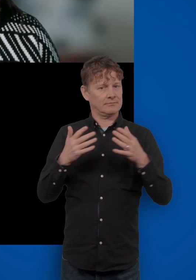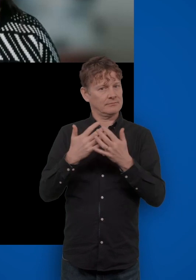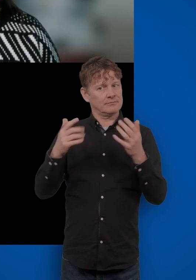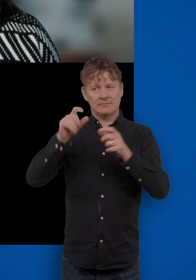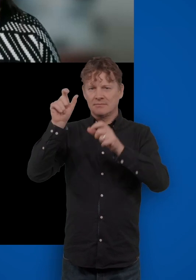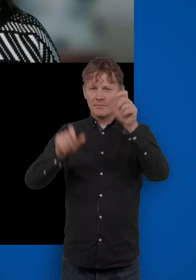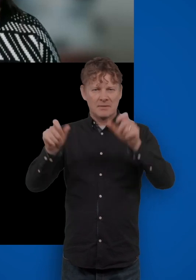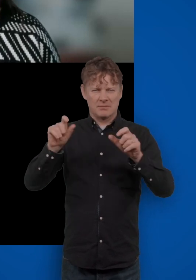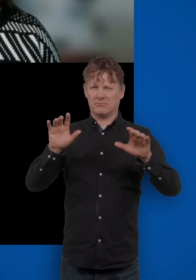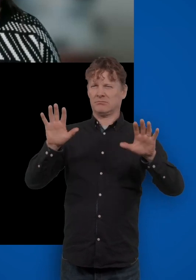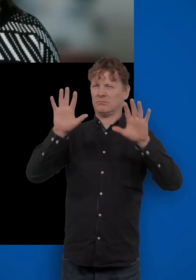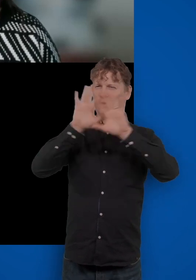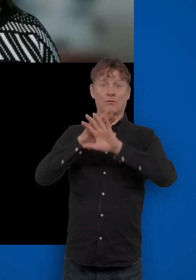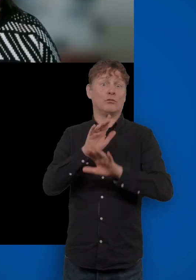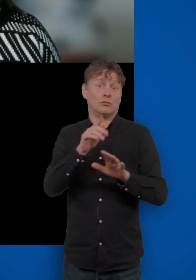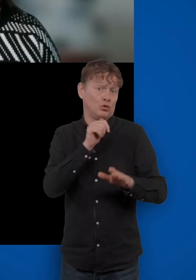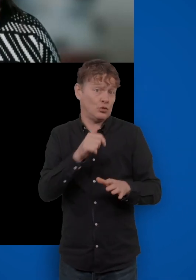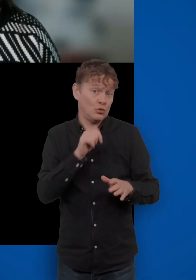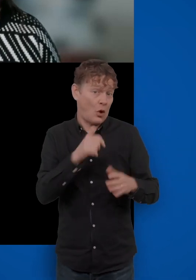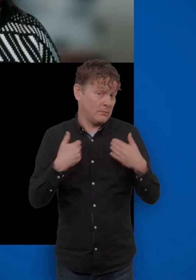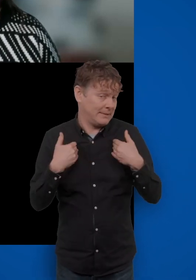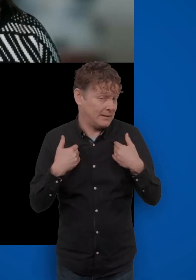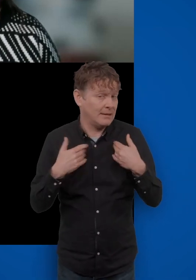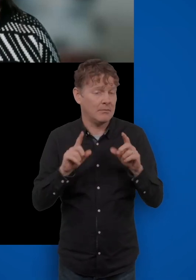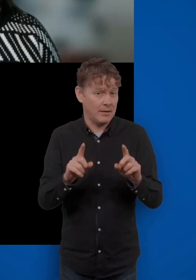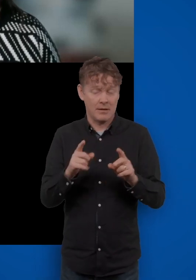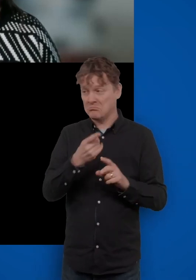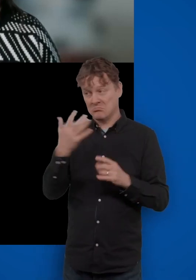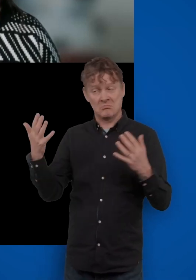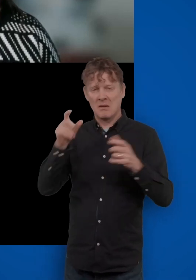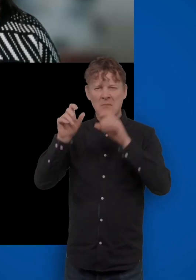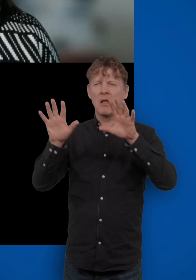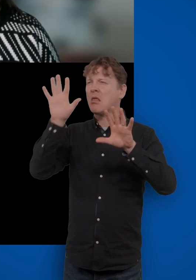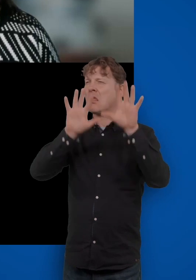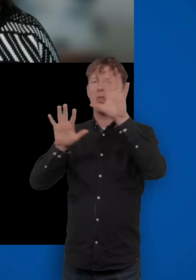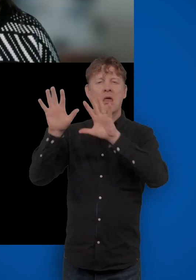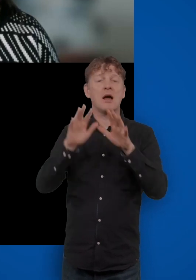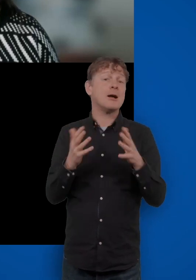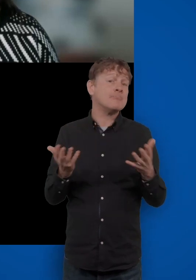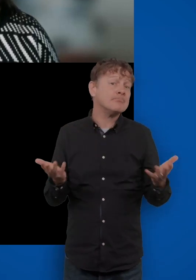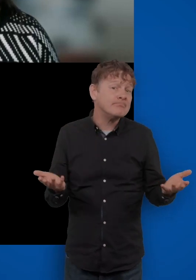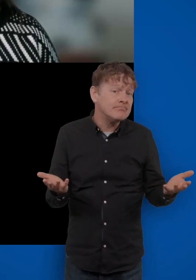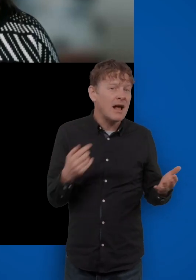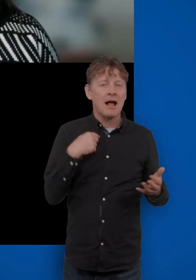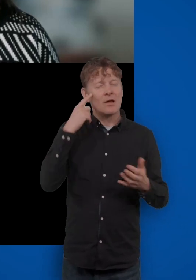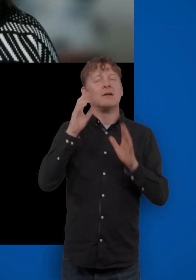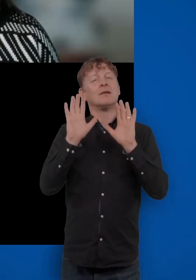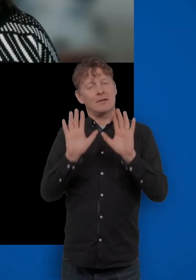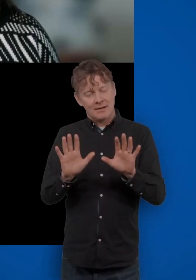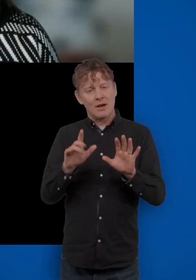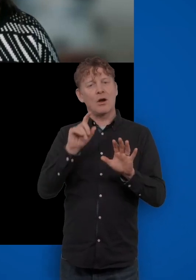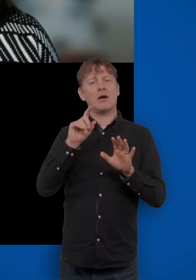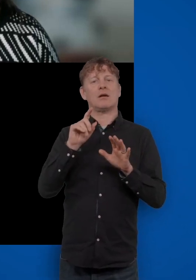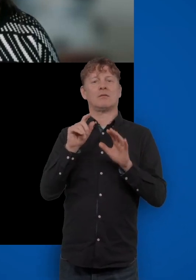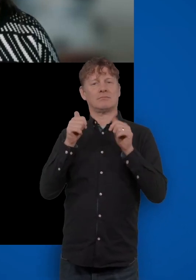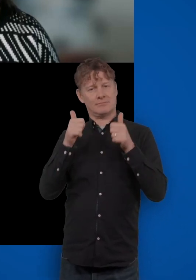to be confused. It didn't seem confusing to me, but a lot of people seem to be confused. And so I kind of thought, well, wouldn't it be